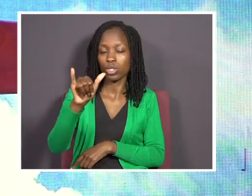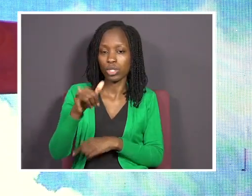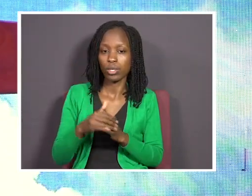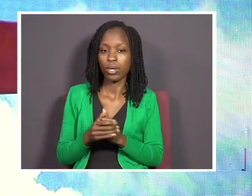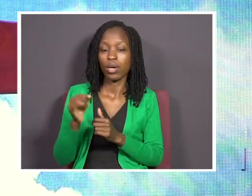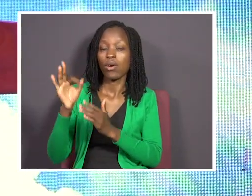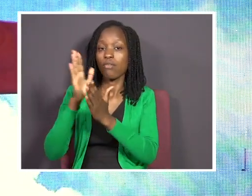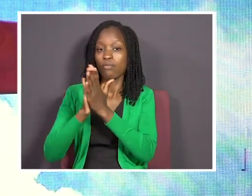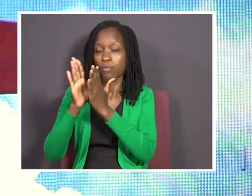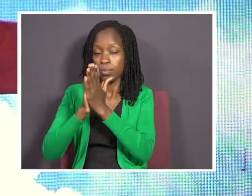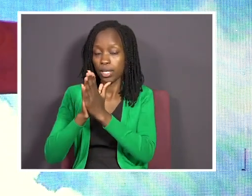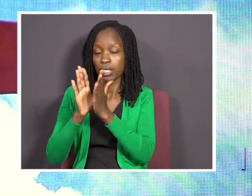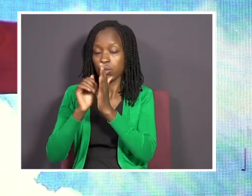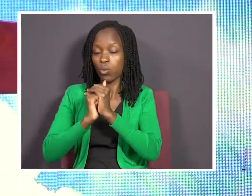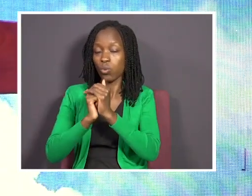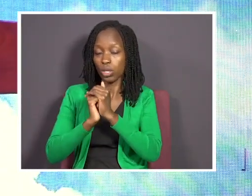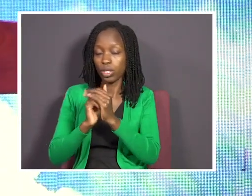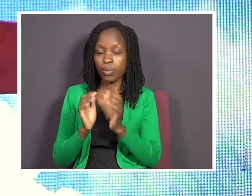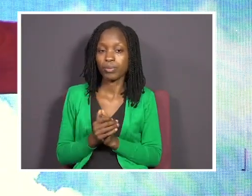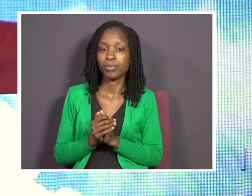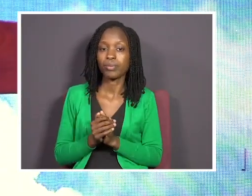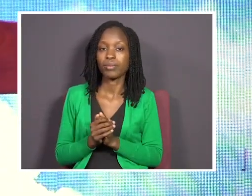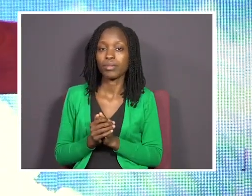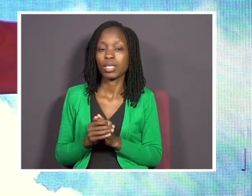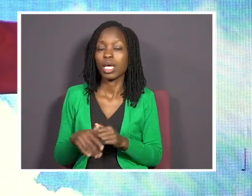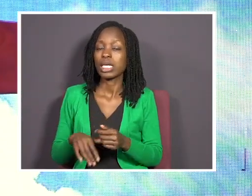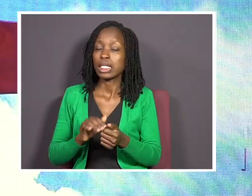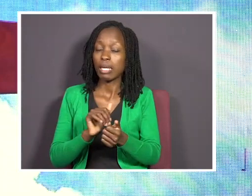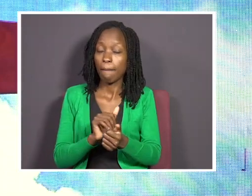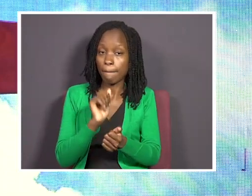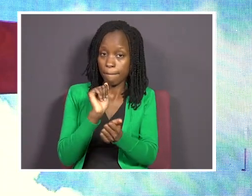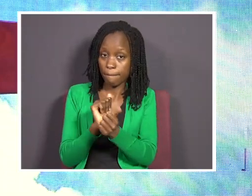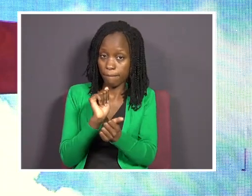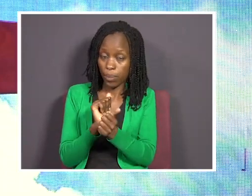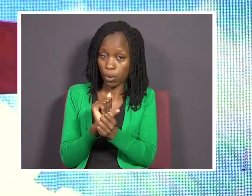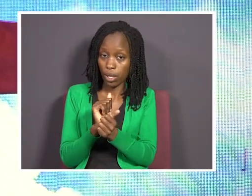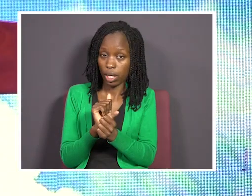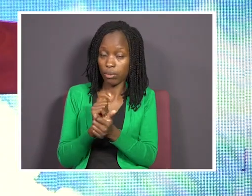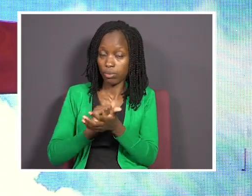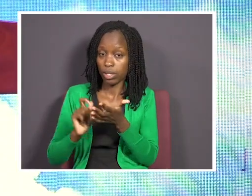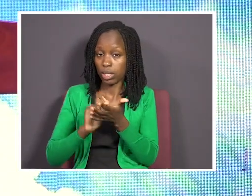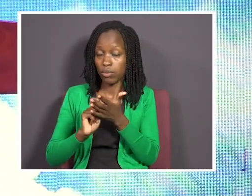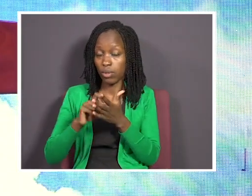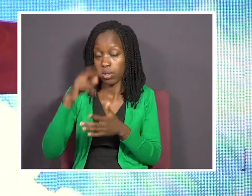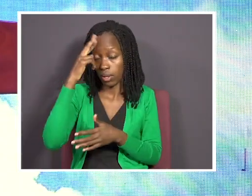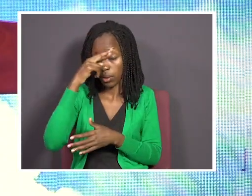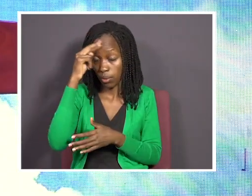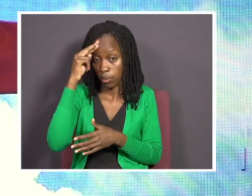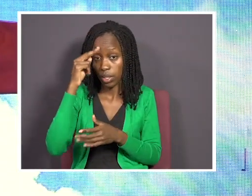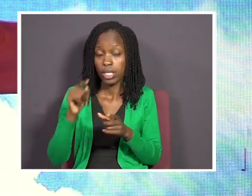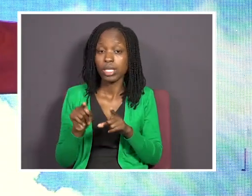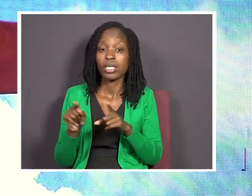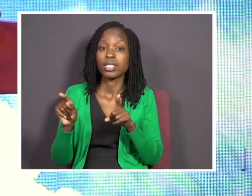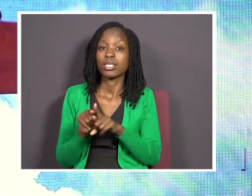formula of praise or worship or adoration. And Paul, in this place, who is the writer of Romans,